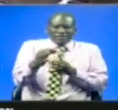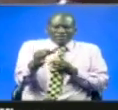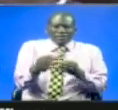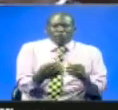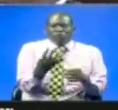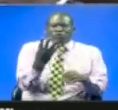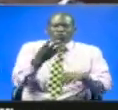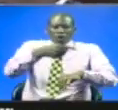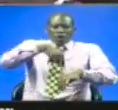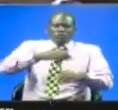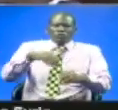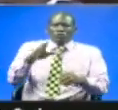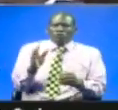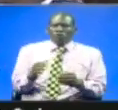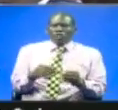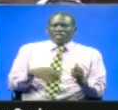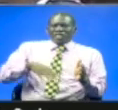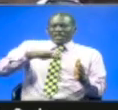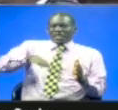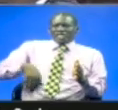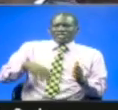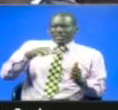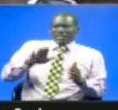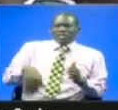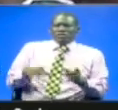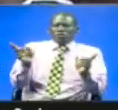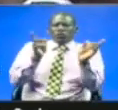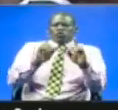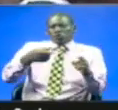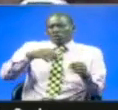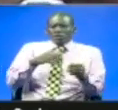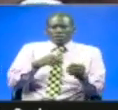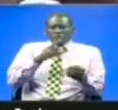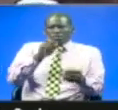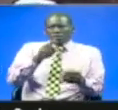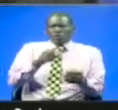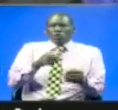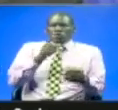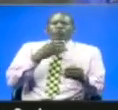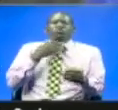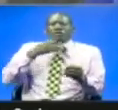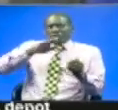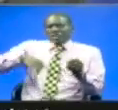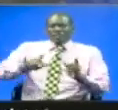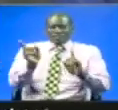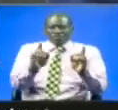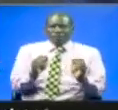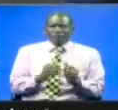because the delay was not our wish. It occurred.